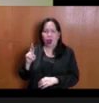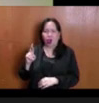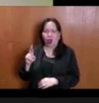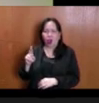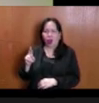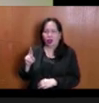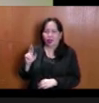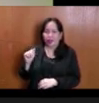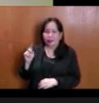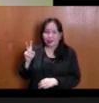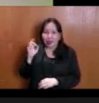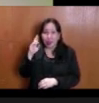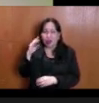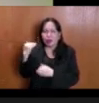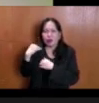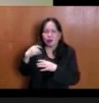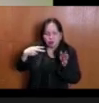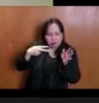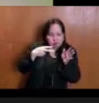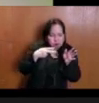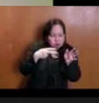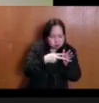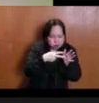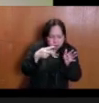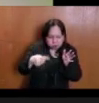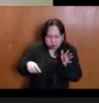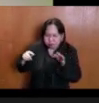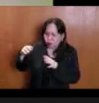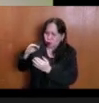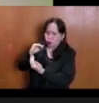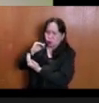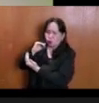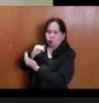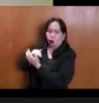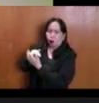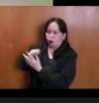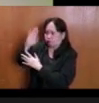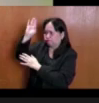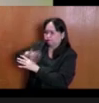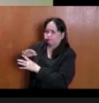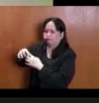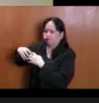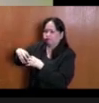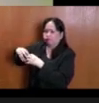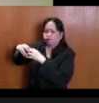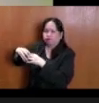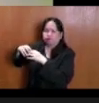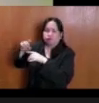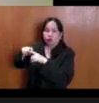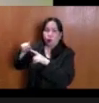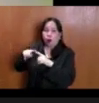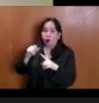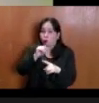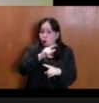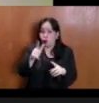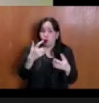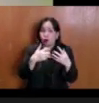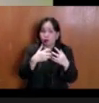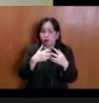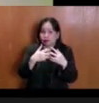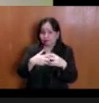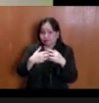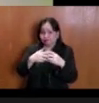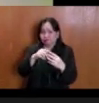Automatic voltage regulator, AVRs, just so your machines won't break. Because every machine, expensive machines, can